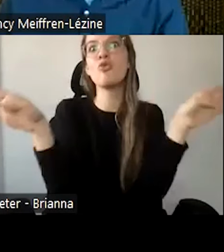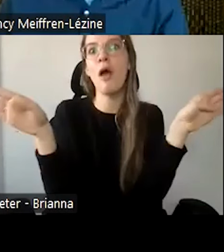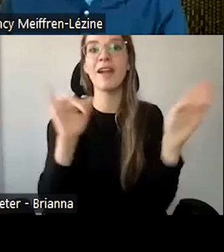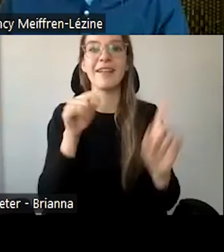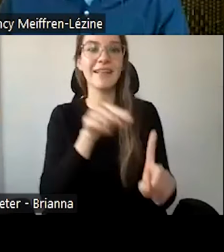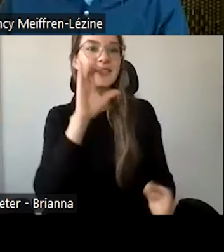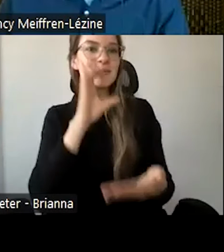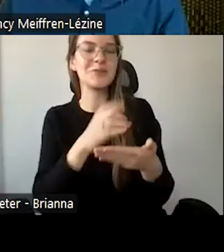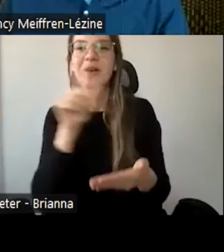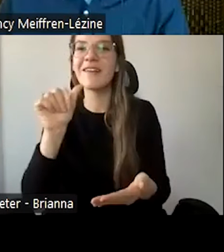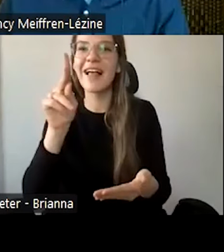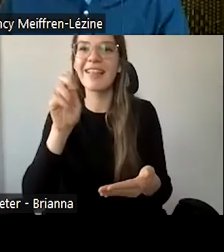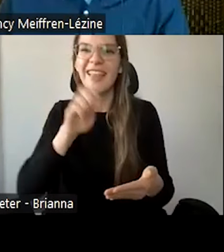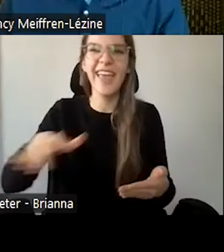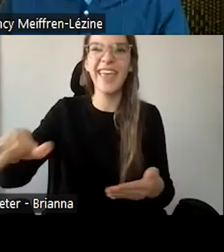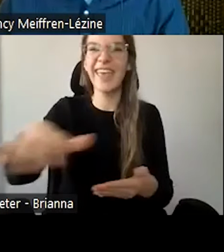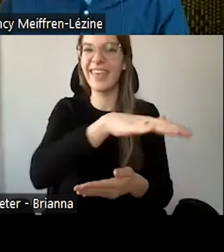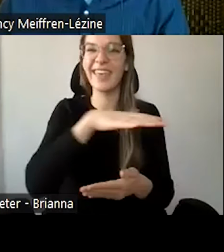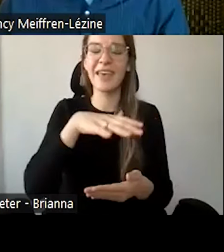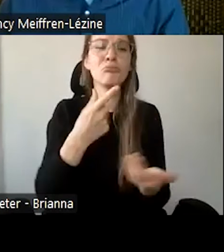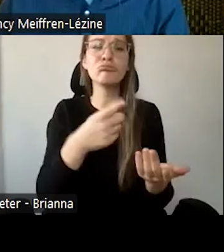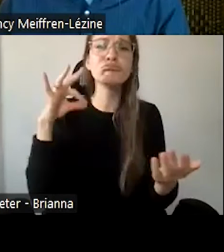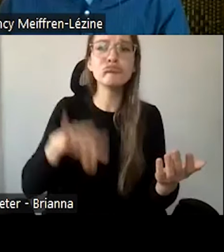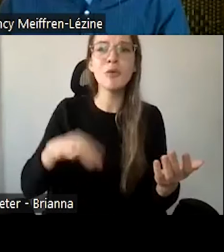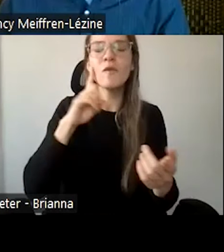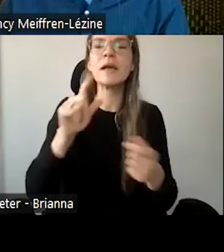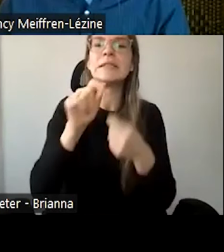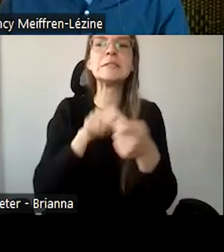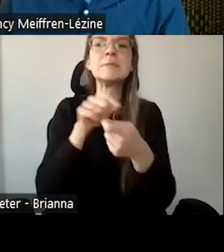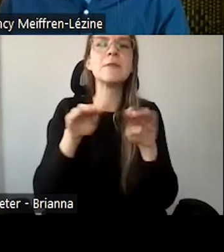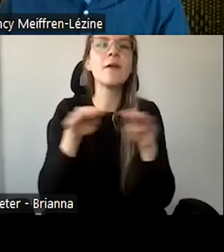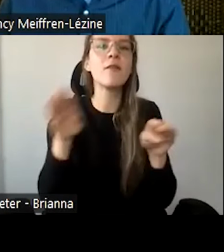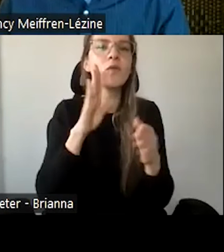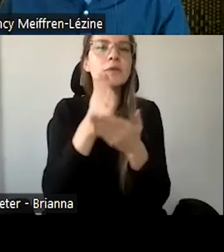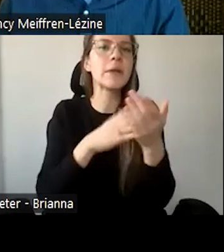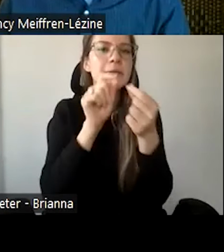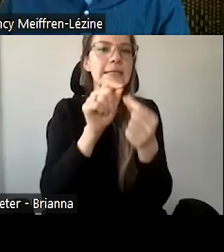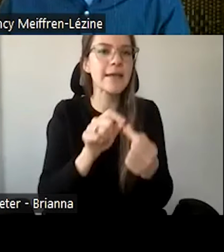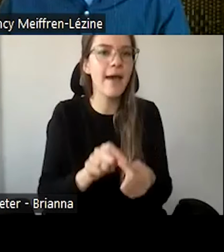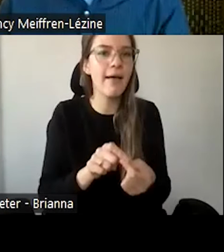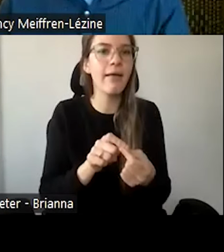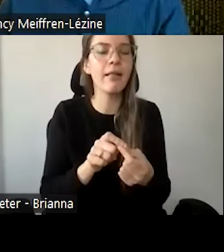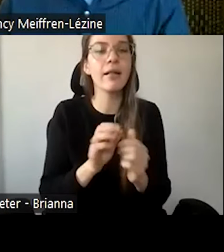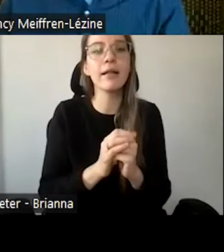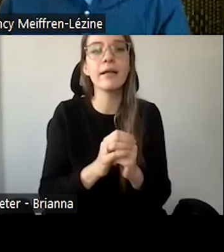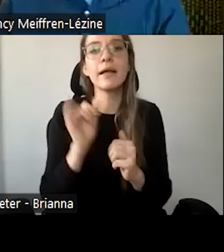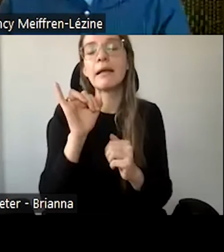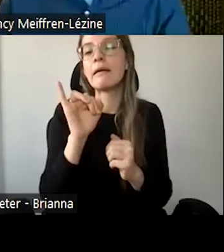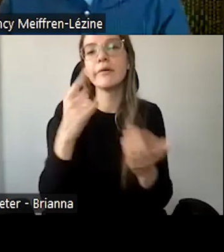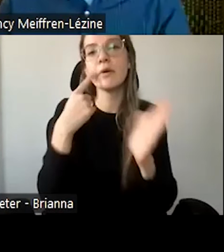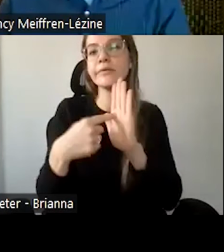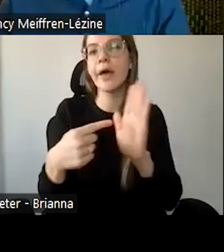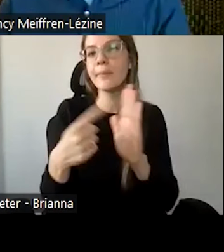lake, and that's useful for a certain level of detail. If you're looking into something